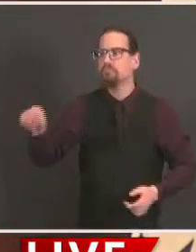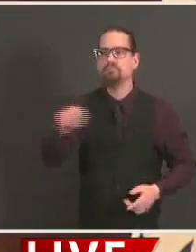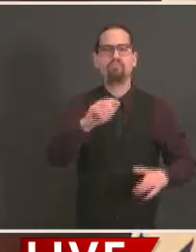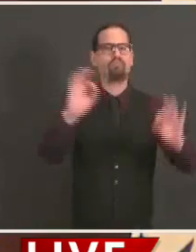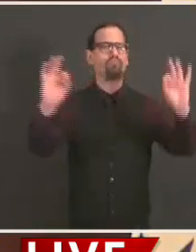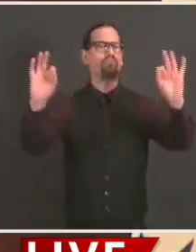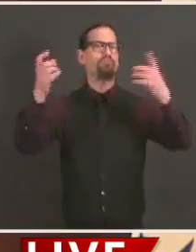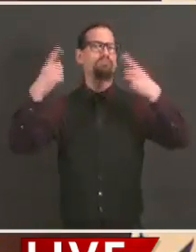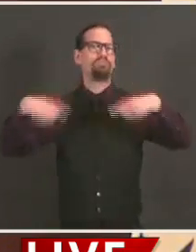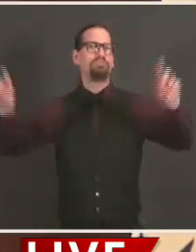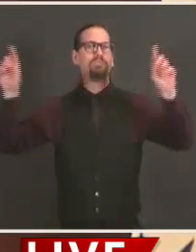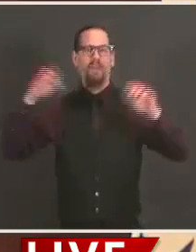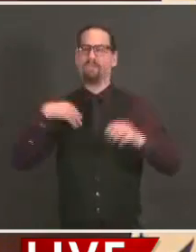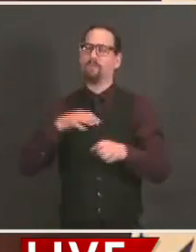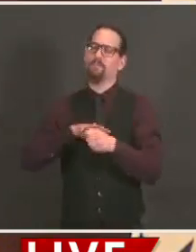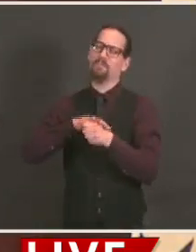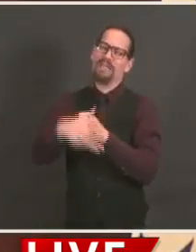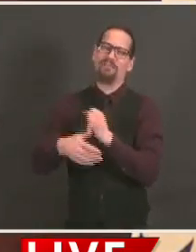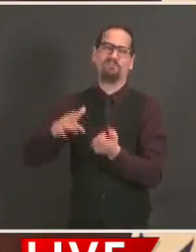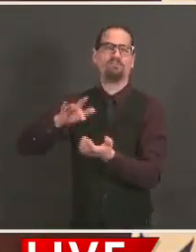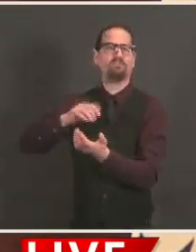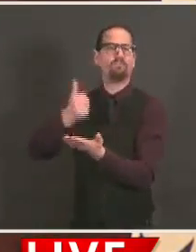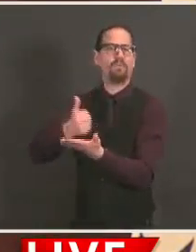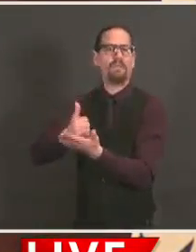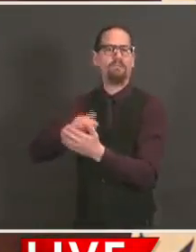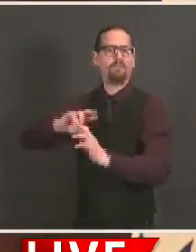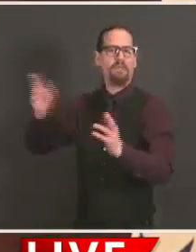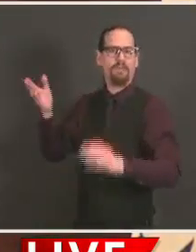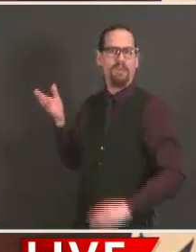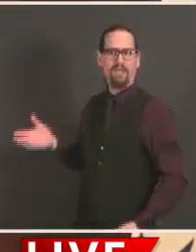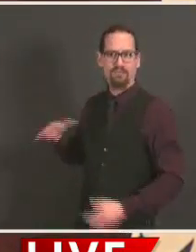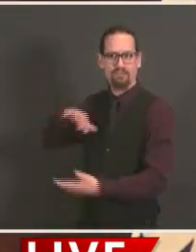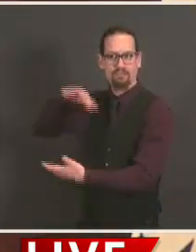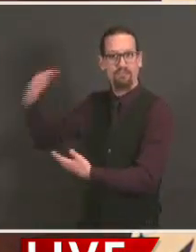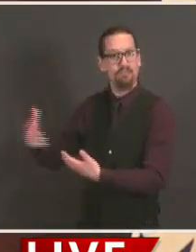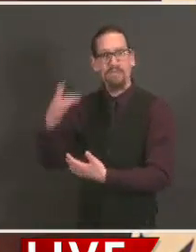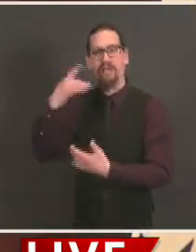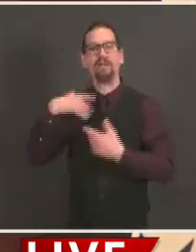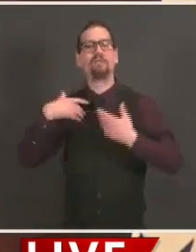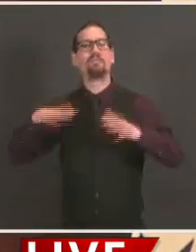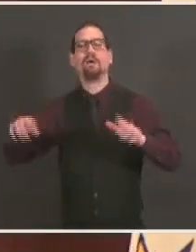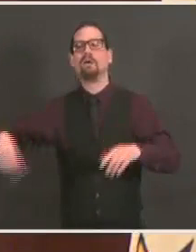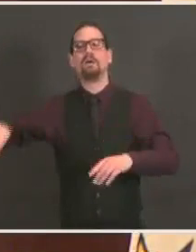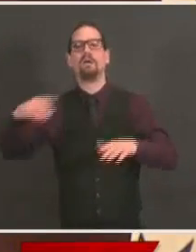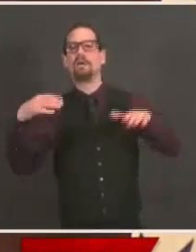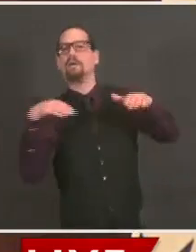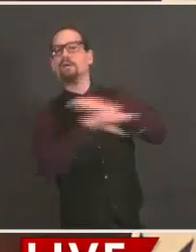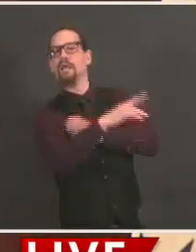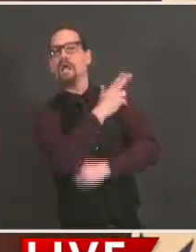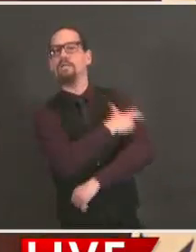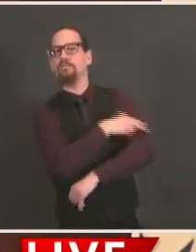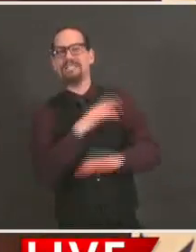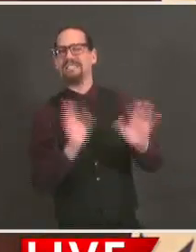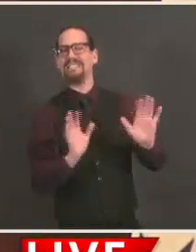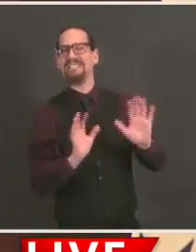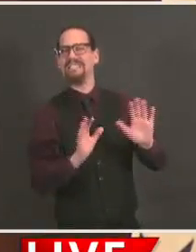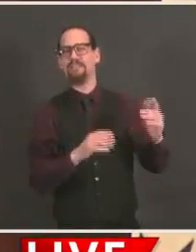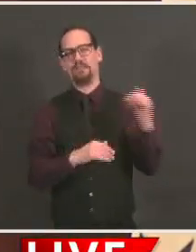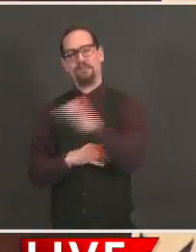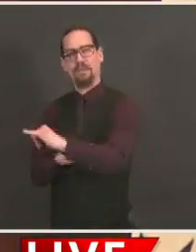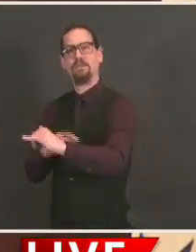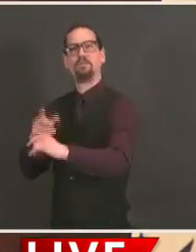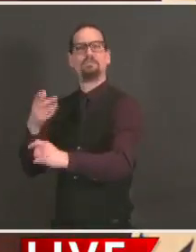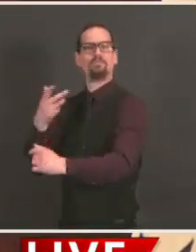key tools to keeping people out of the hospital and keeping people alive, just like our approach with vaccination.